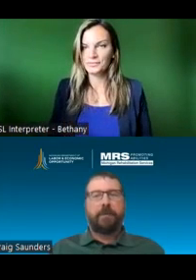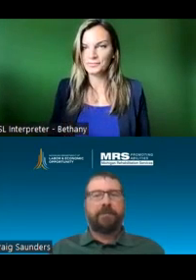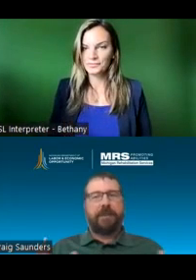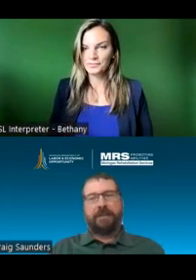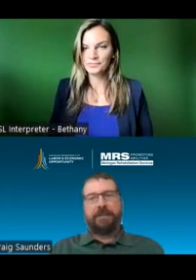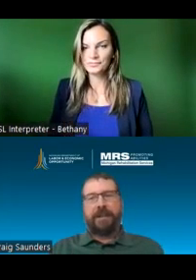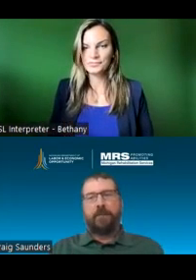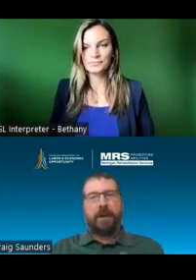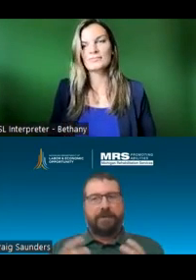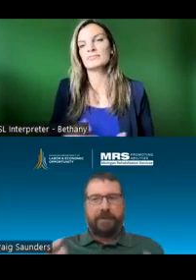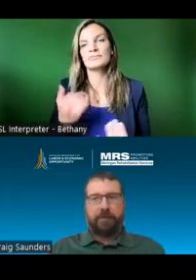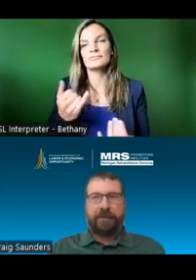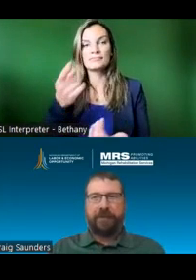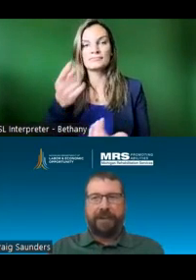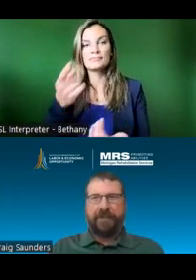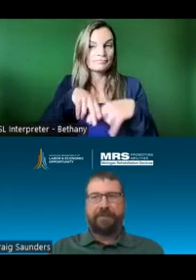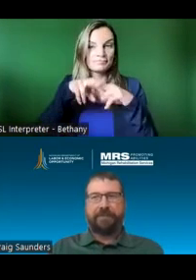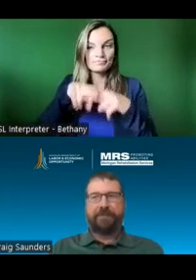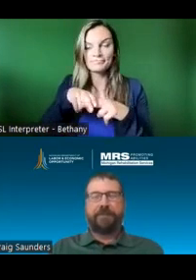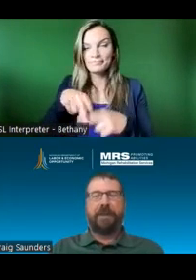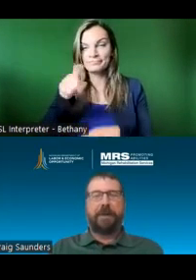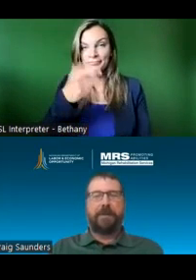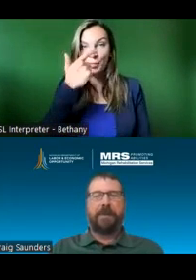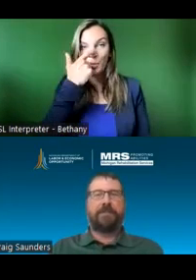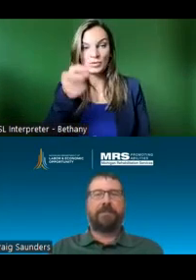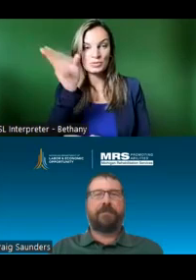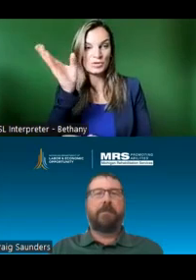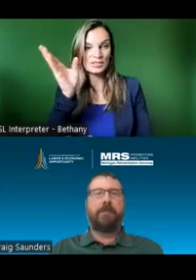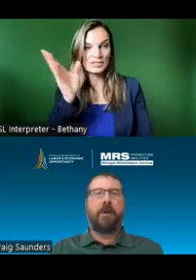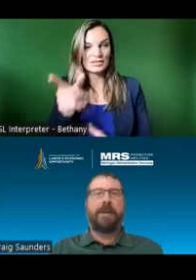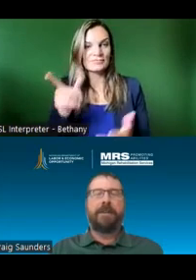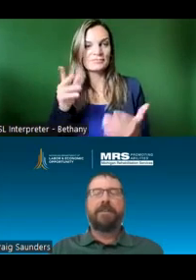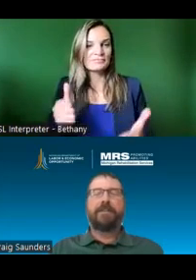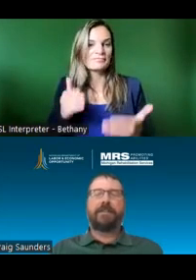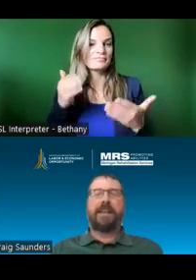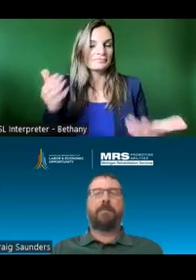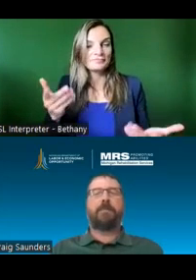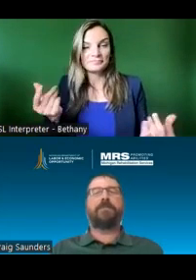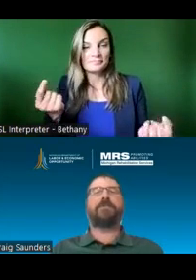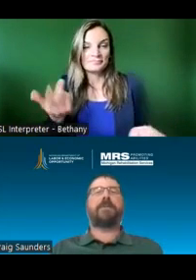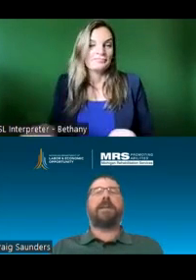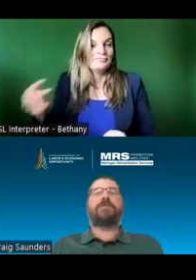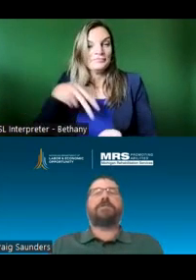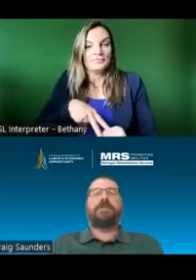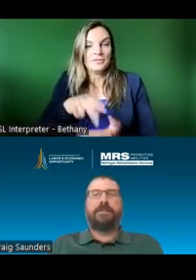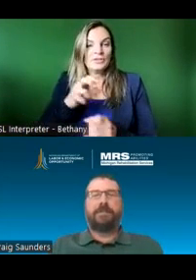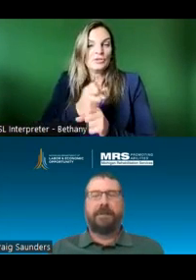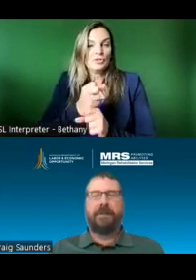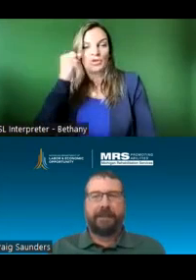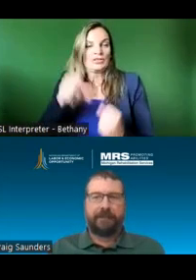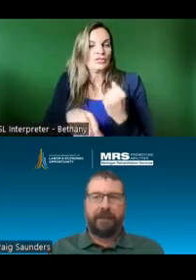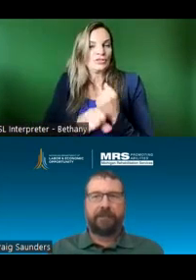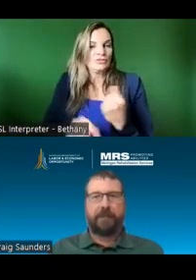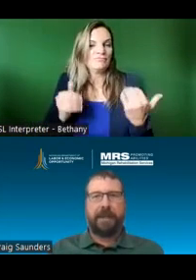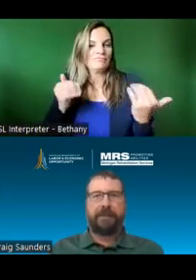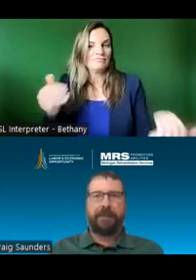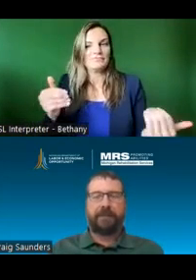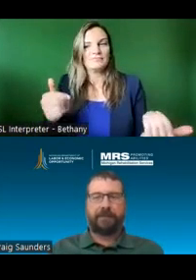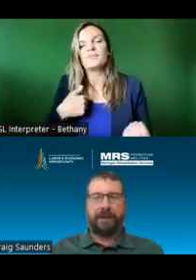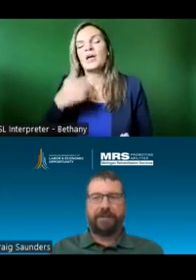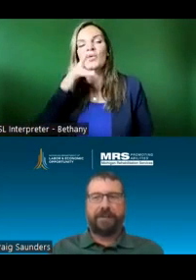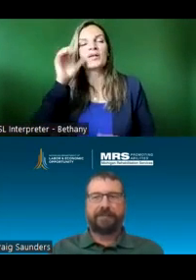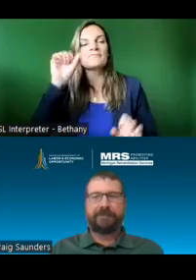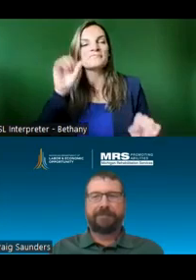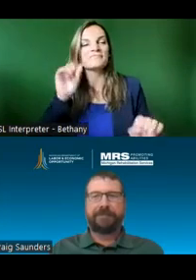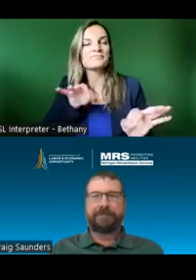Everyone's been sitting today and watching this presentation. So I want everybody to just take a moment, stand up and stretch while I discuss the benefits